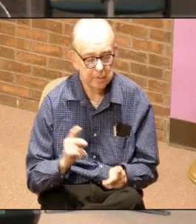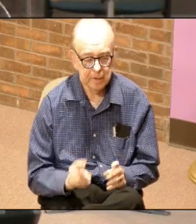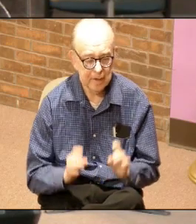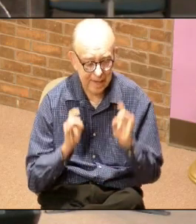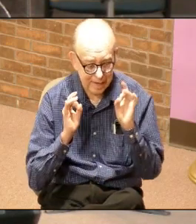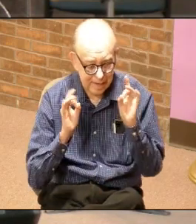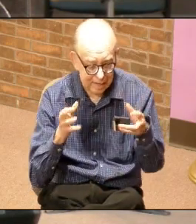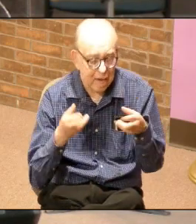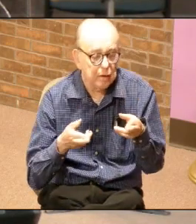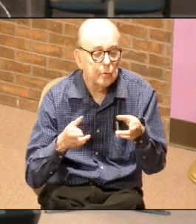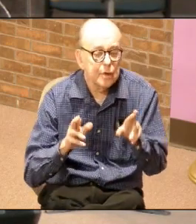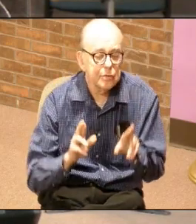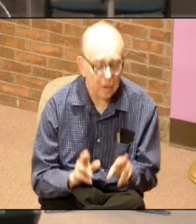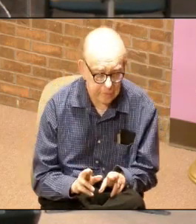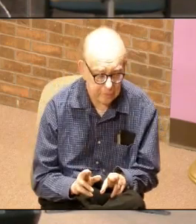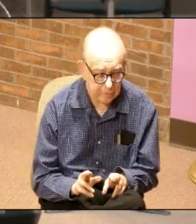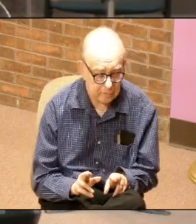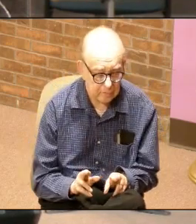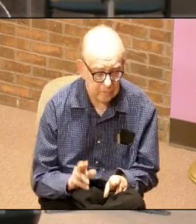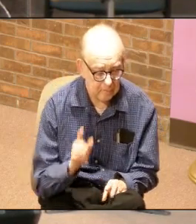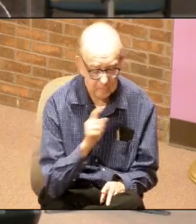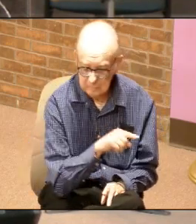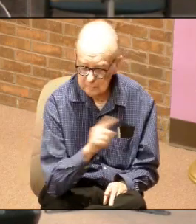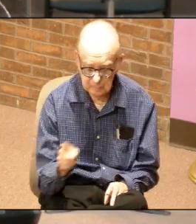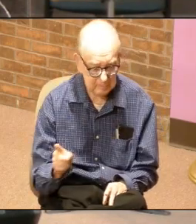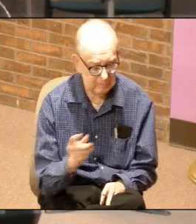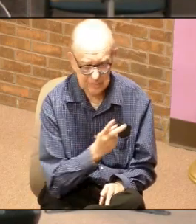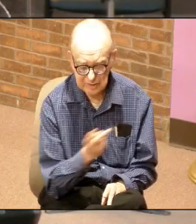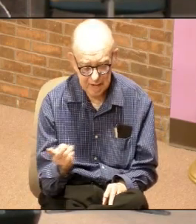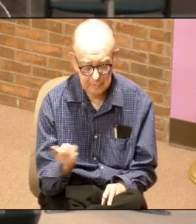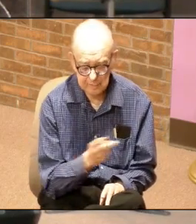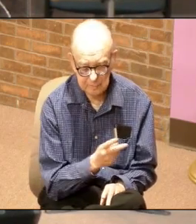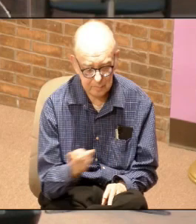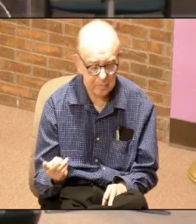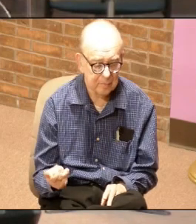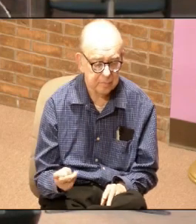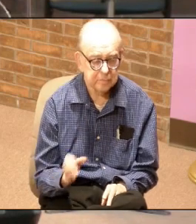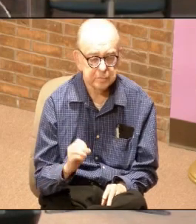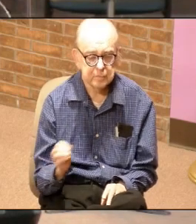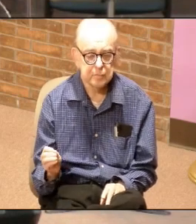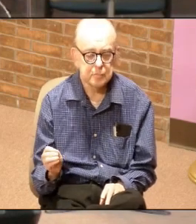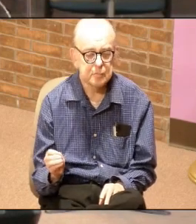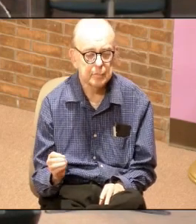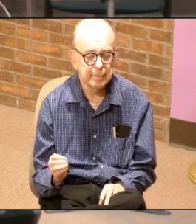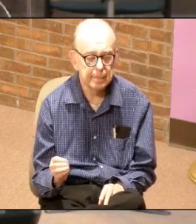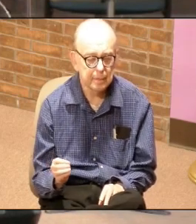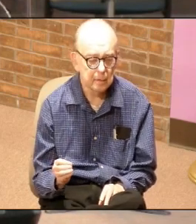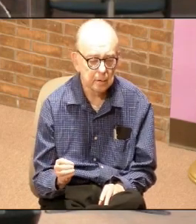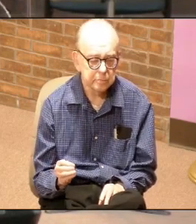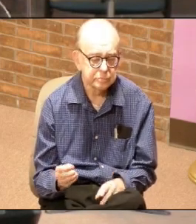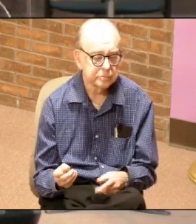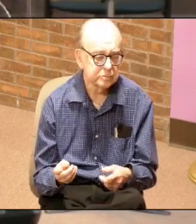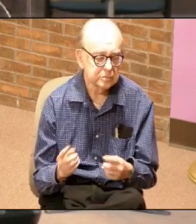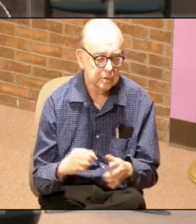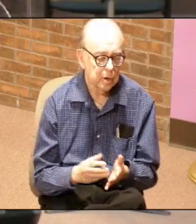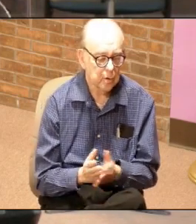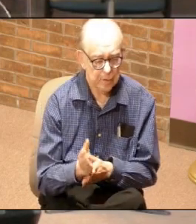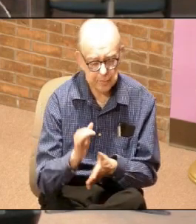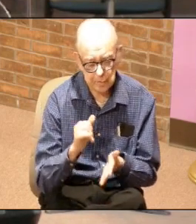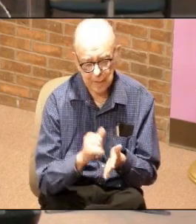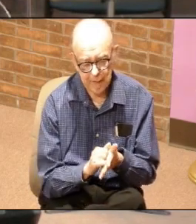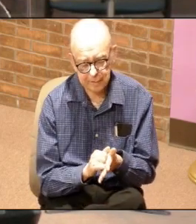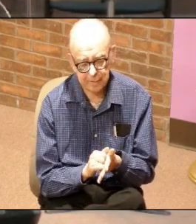like the results, both sides. Okay, so And coming up through